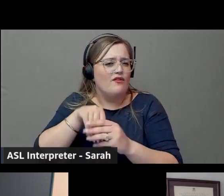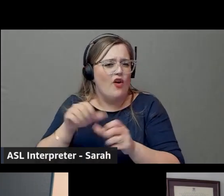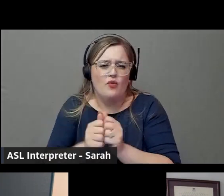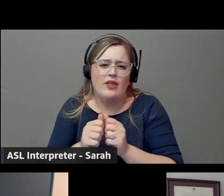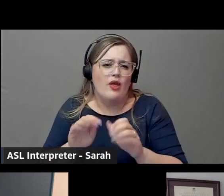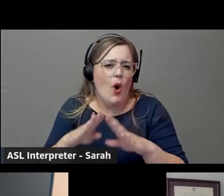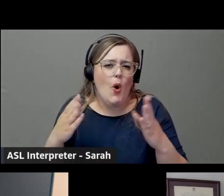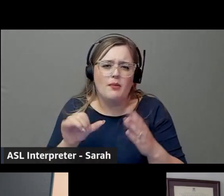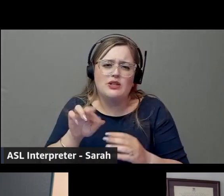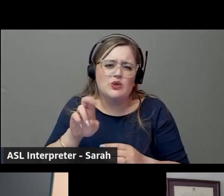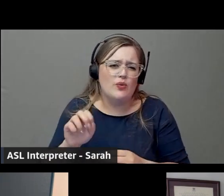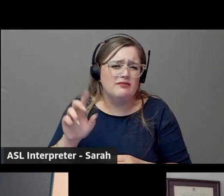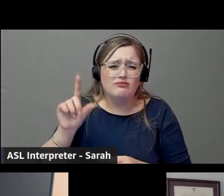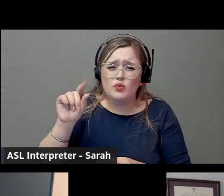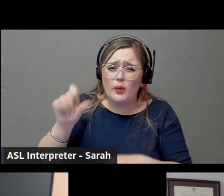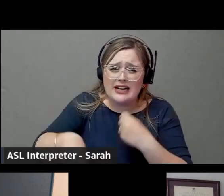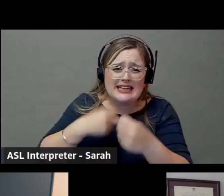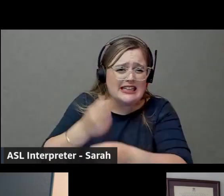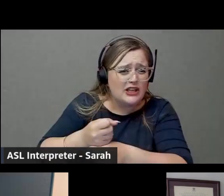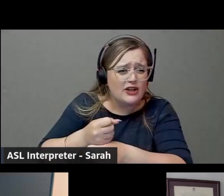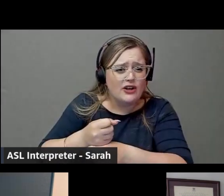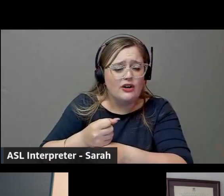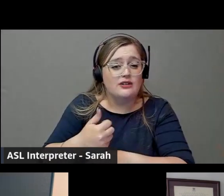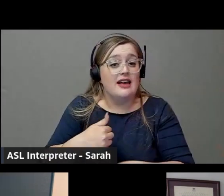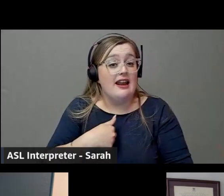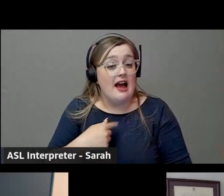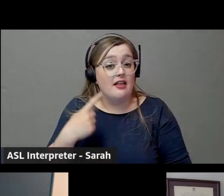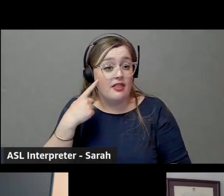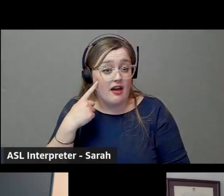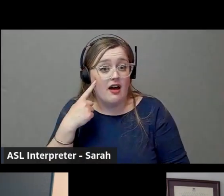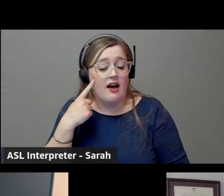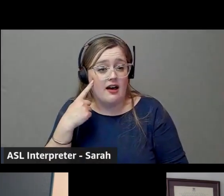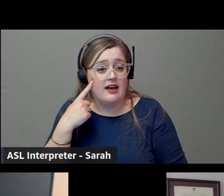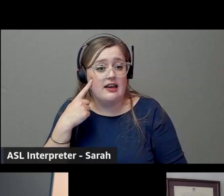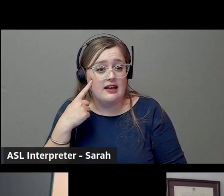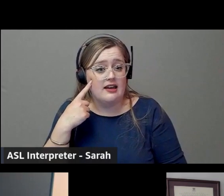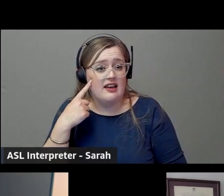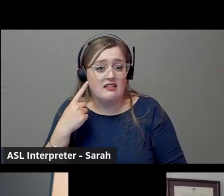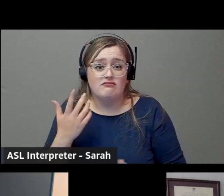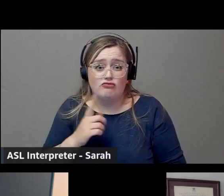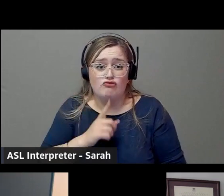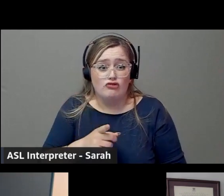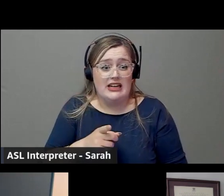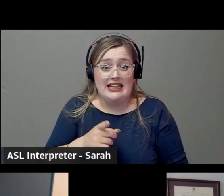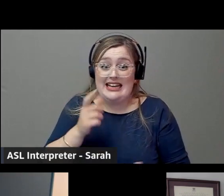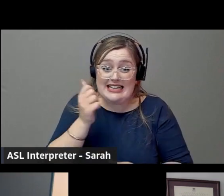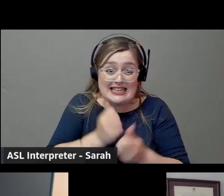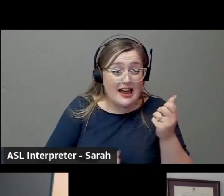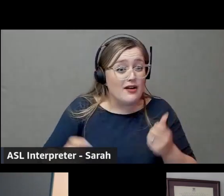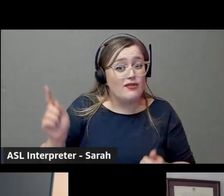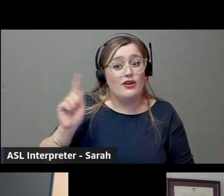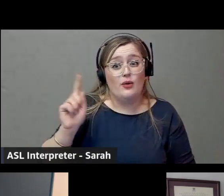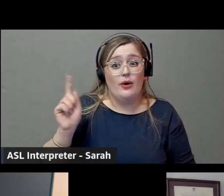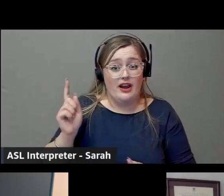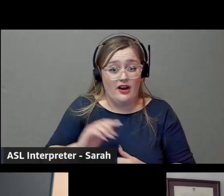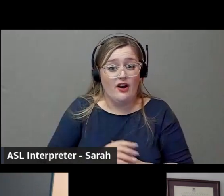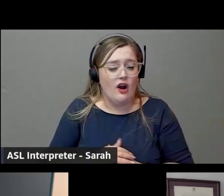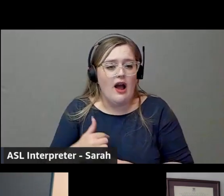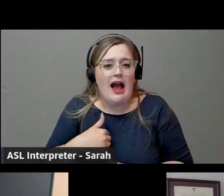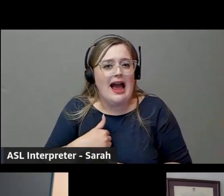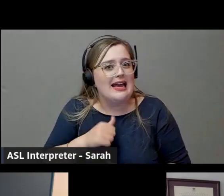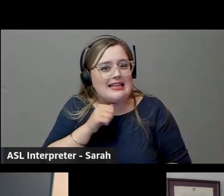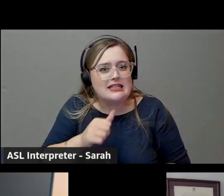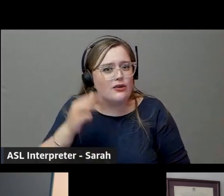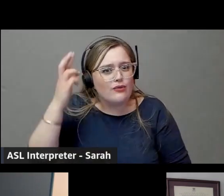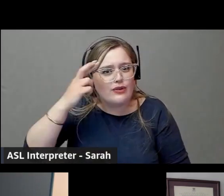for 20 years, and I thought, open source is kind of mainstream and it's really everywhere. And I did not